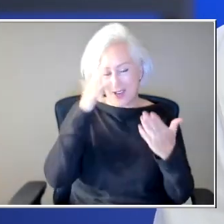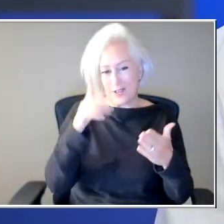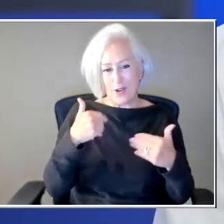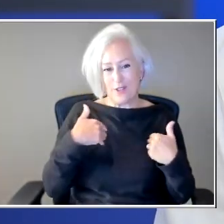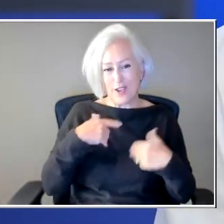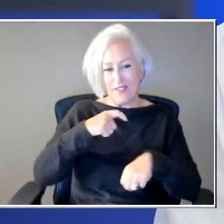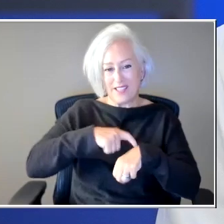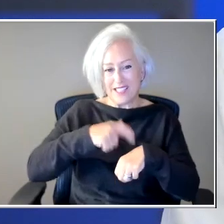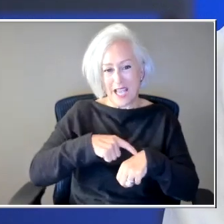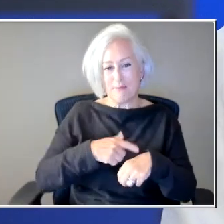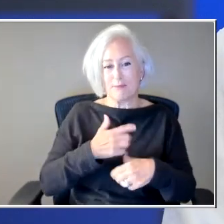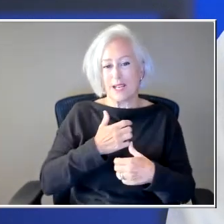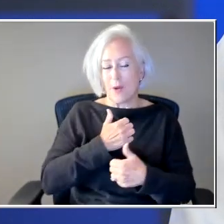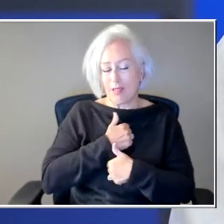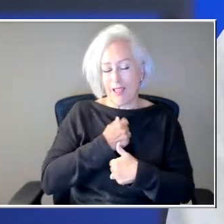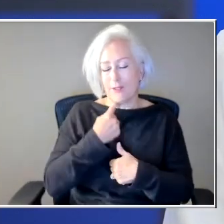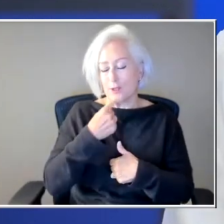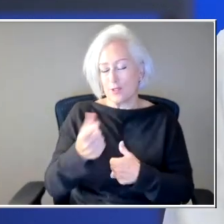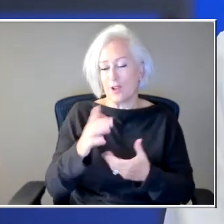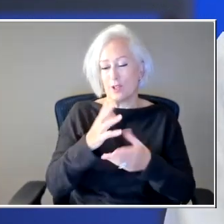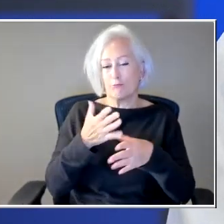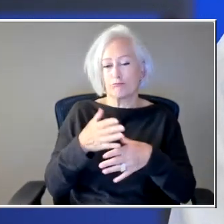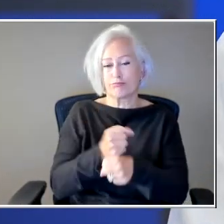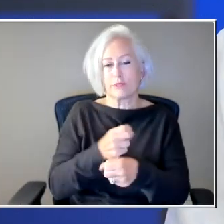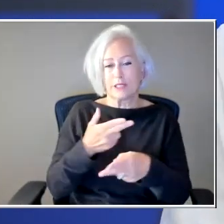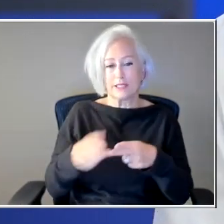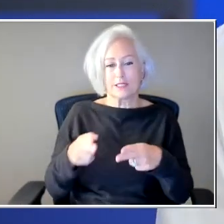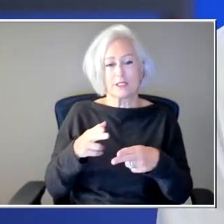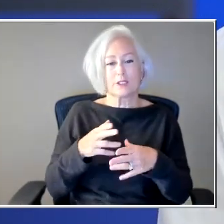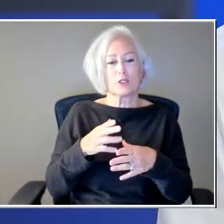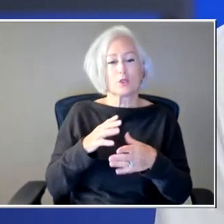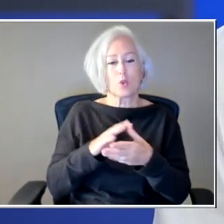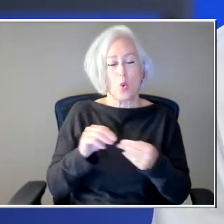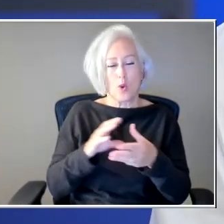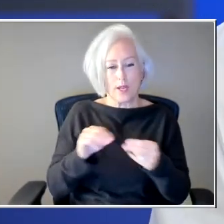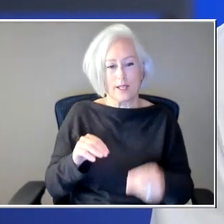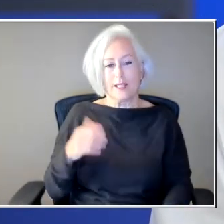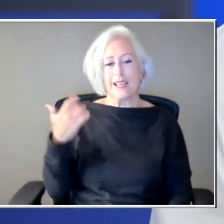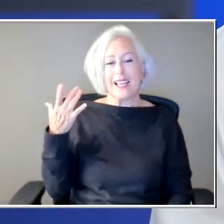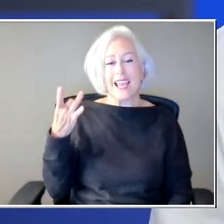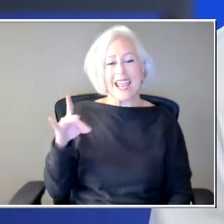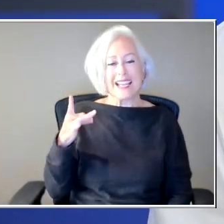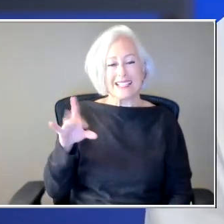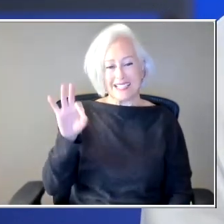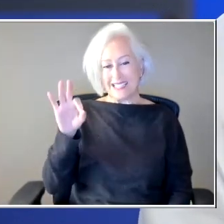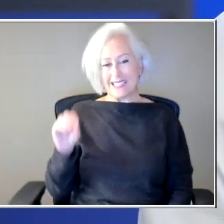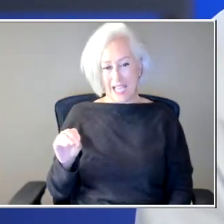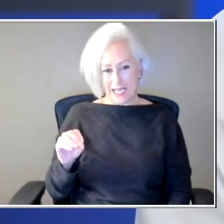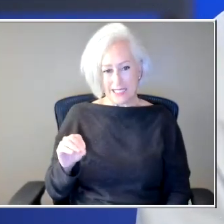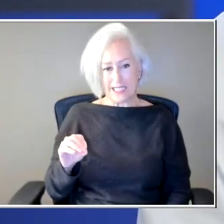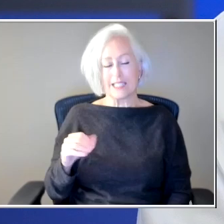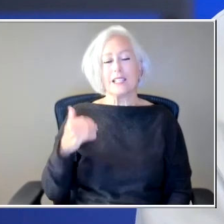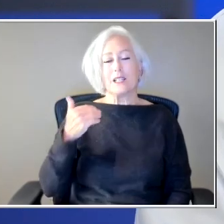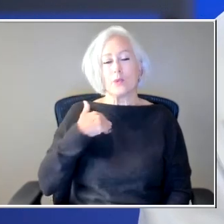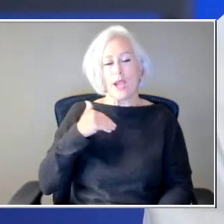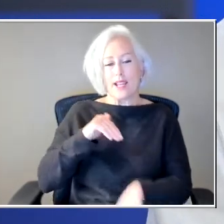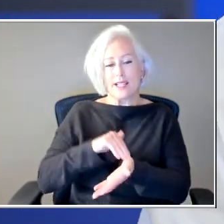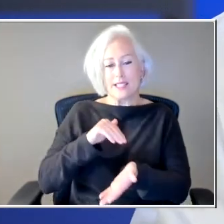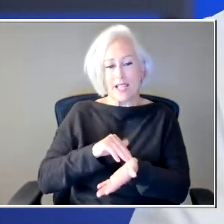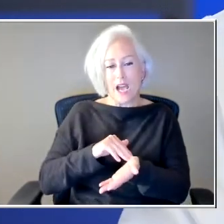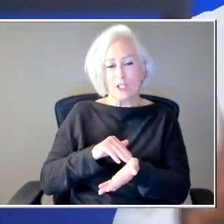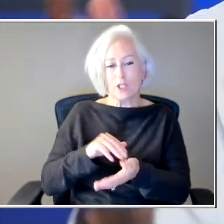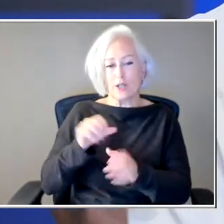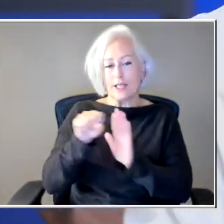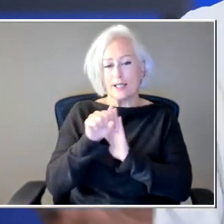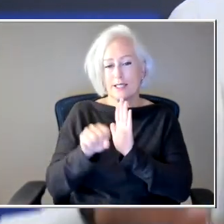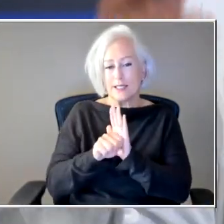how this came to be. So in approximately 1890s, there was a pathologist in Michigan. He had this seamstress who used